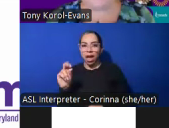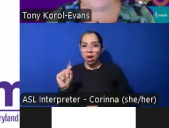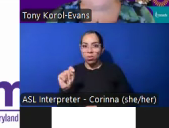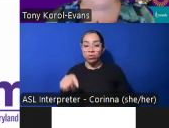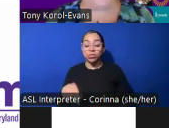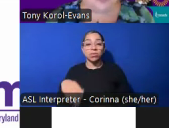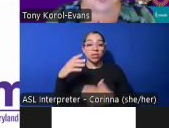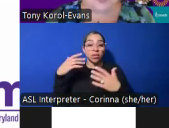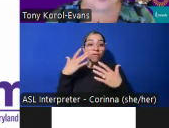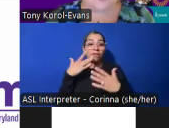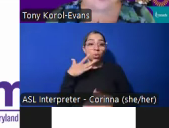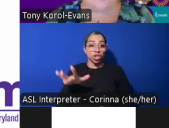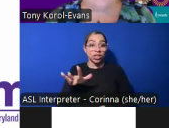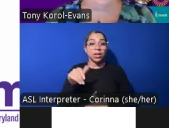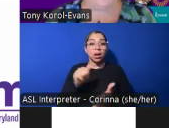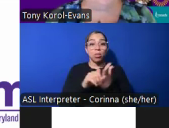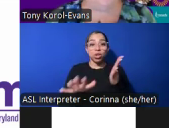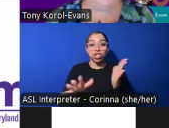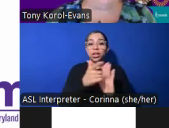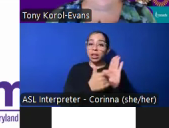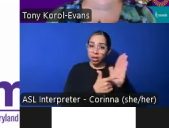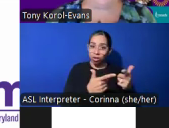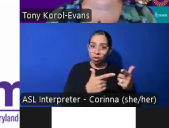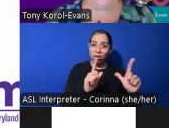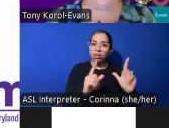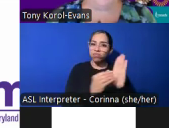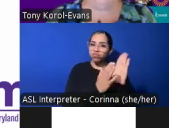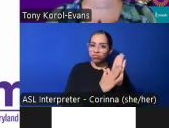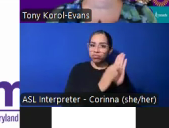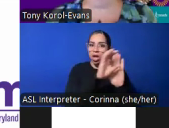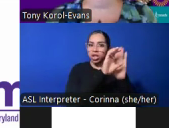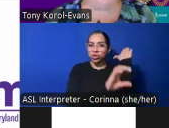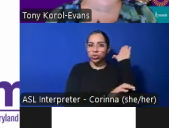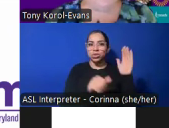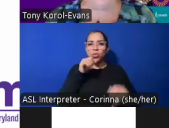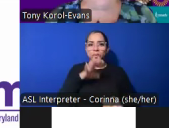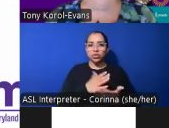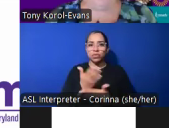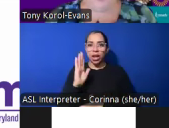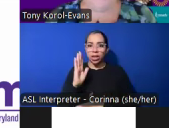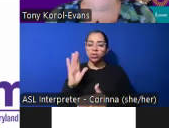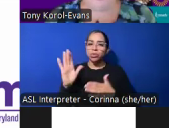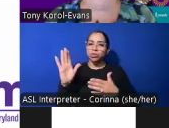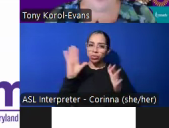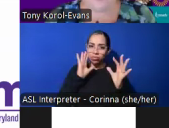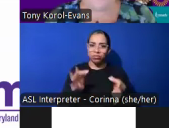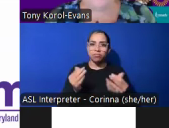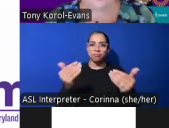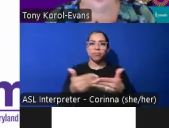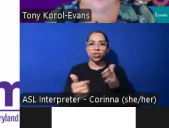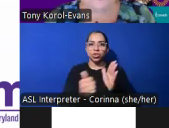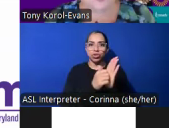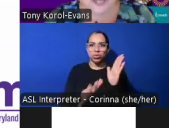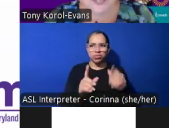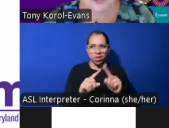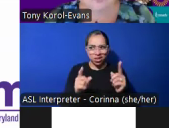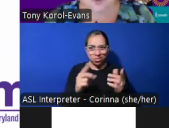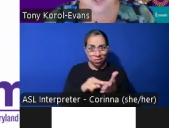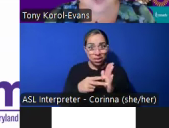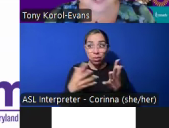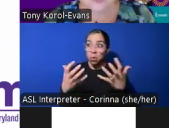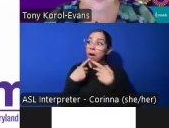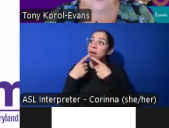in our Constitution for a woman's right to choose. But that doesn't mean that she would want everyone to know that she had